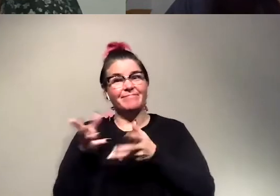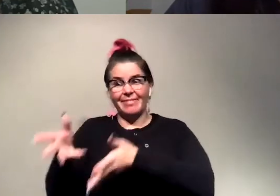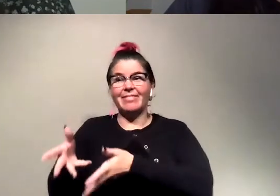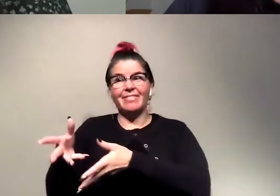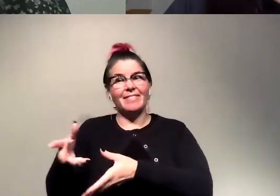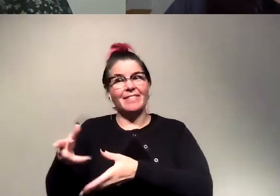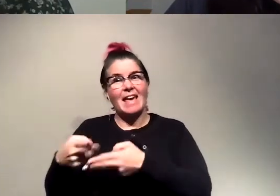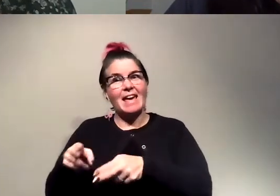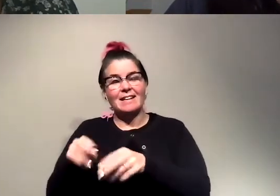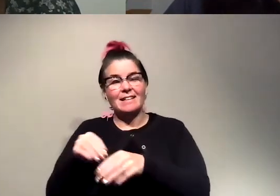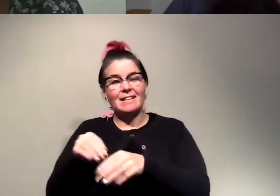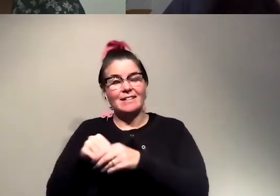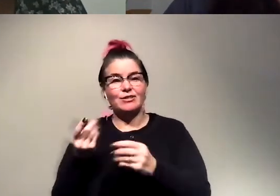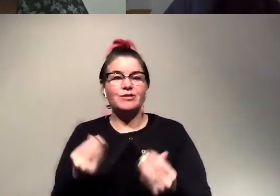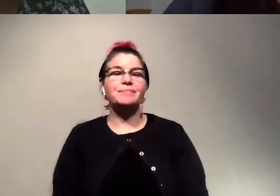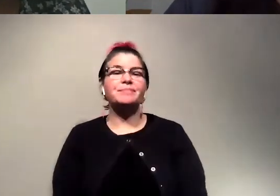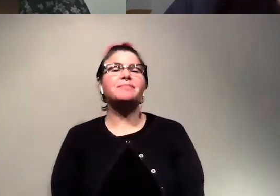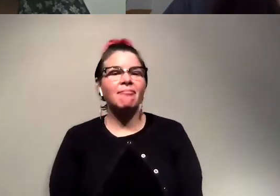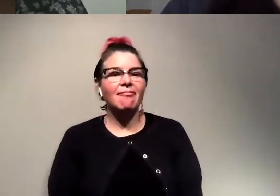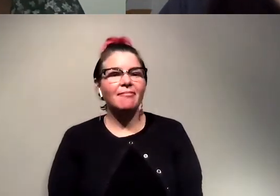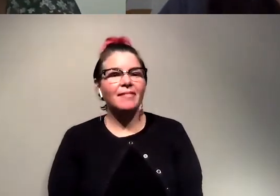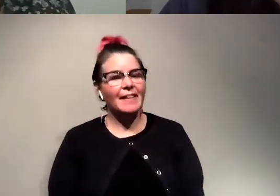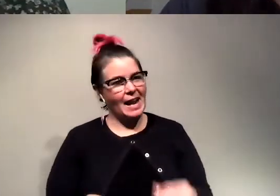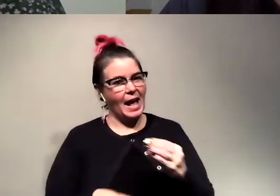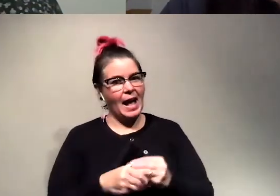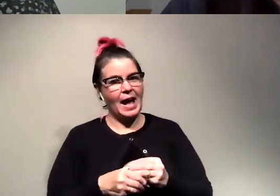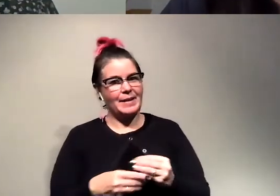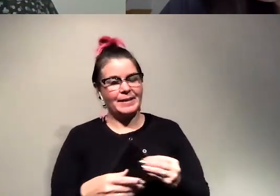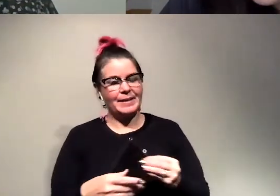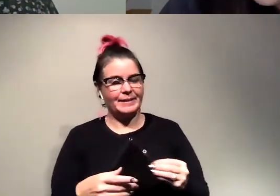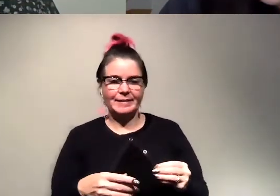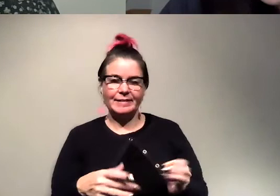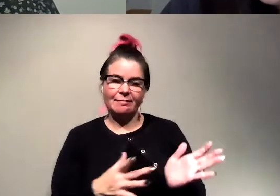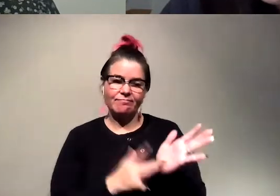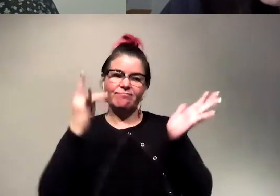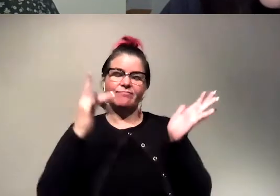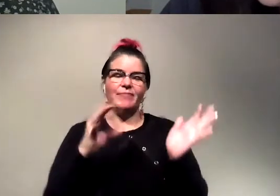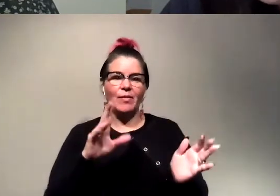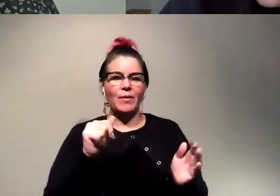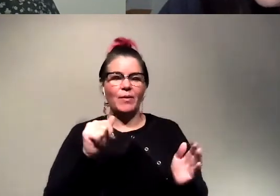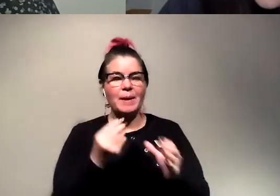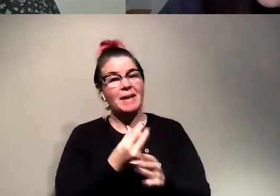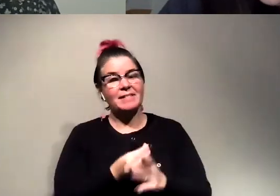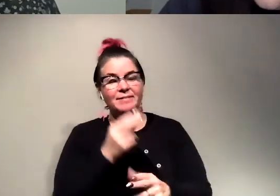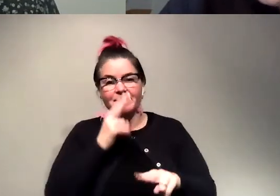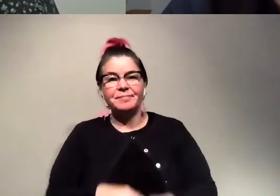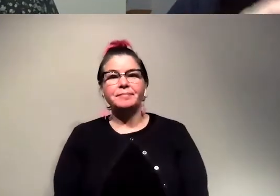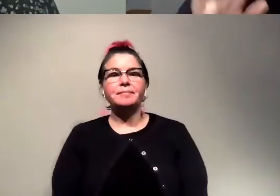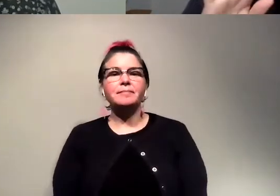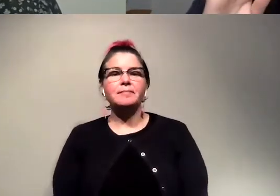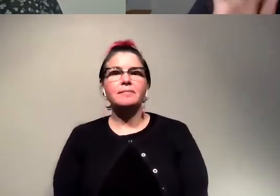Right. Oh man, that's a added bonus to getting Floridian plants. That's really fun.